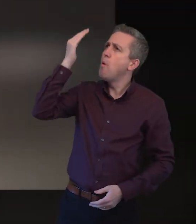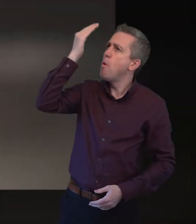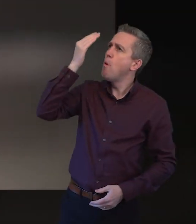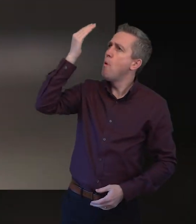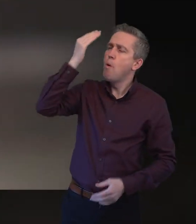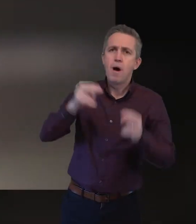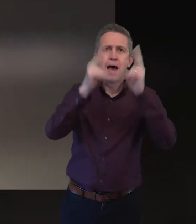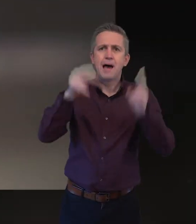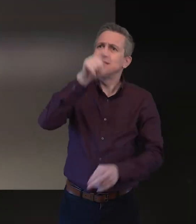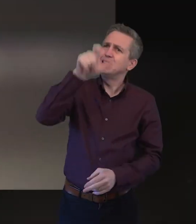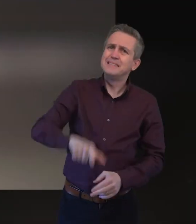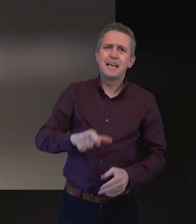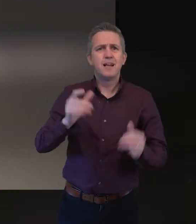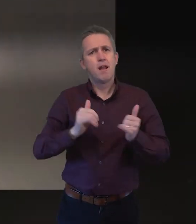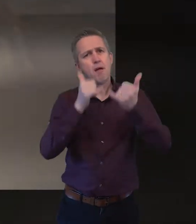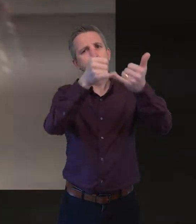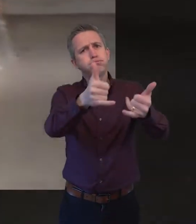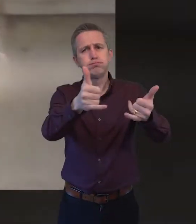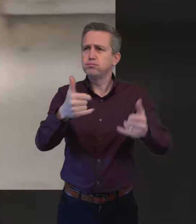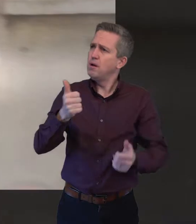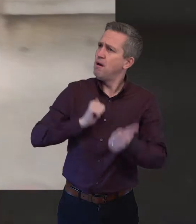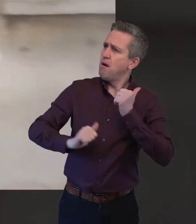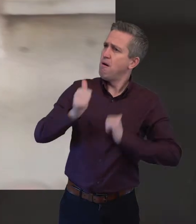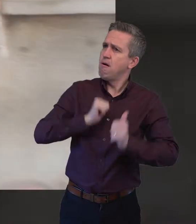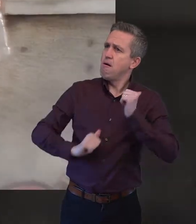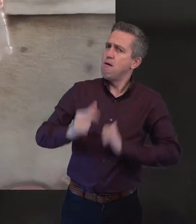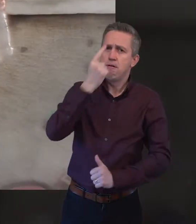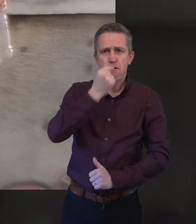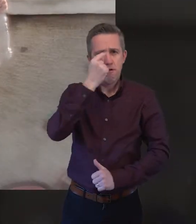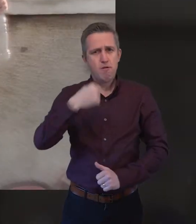Year. Tenant of the Year.